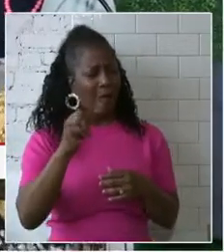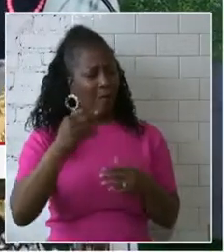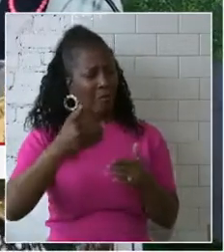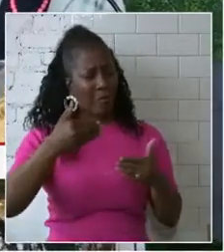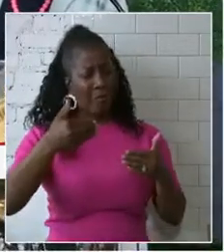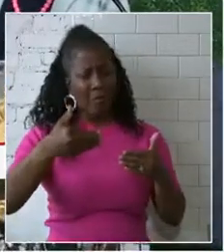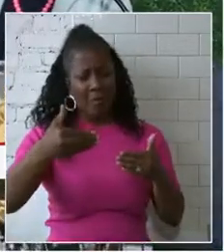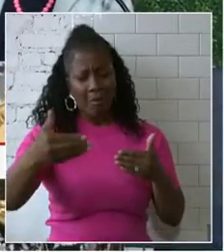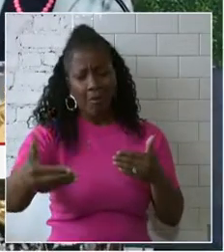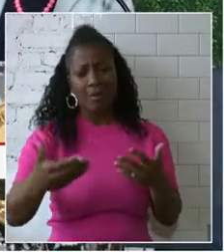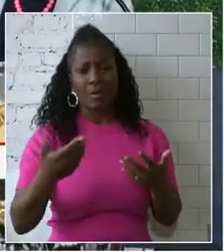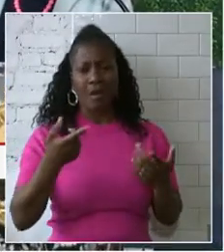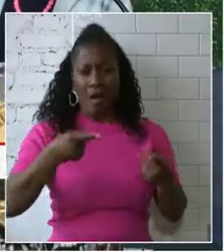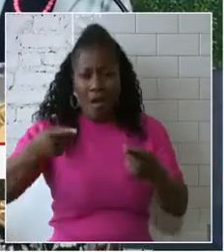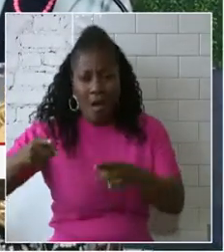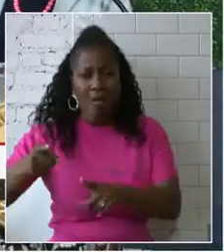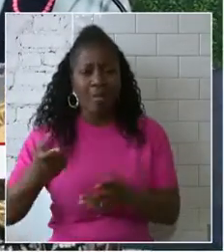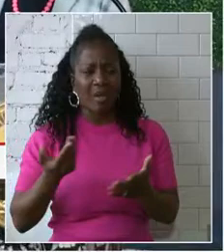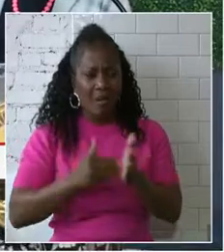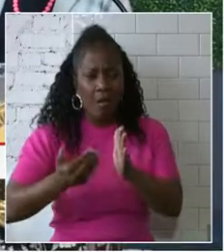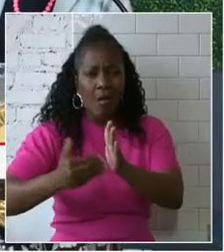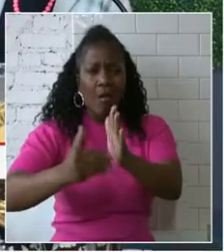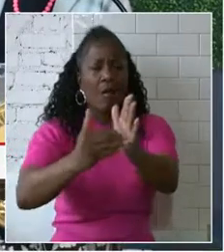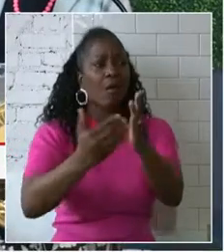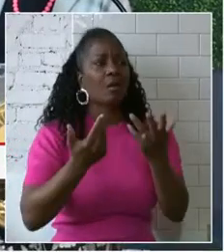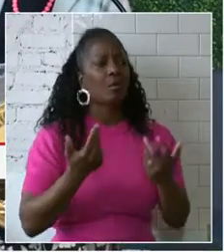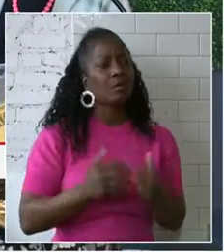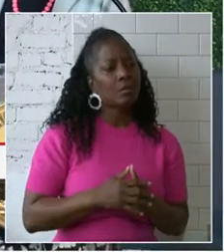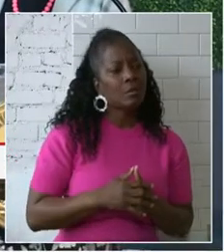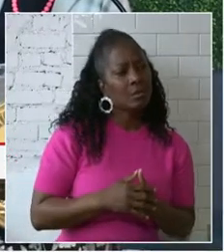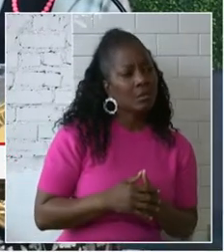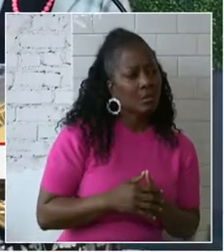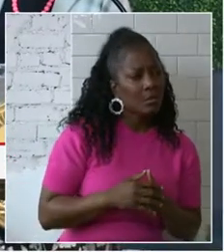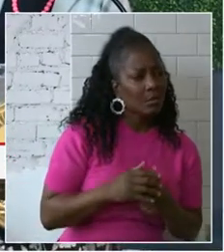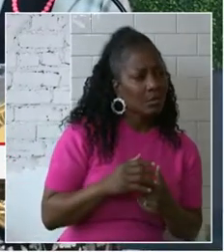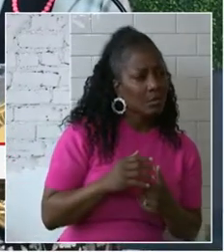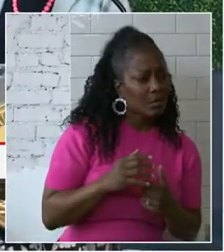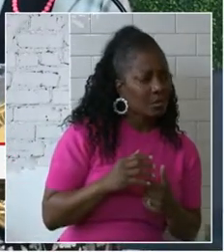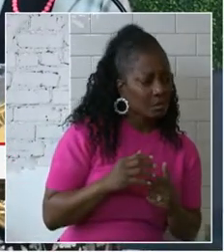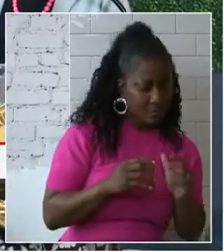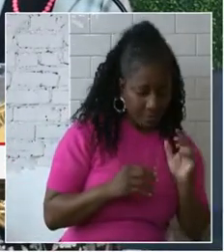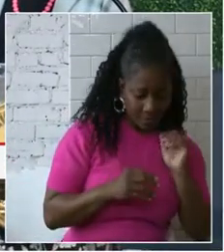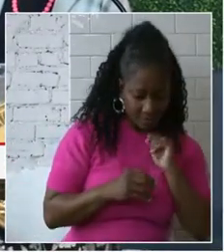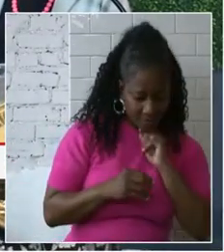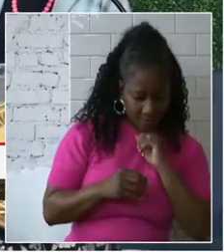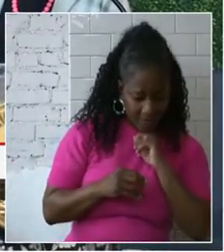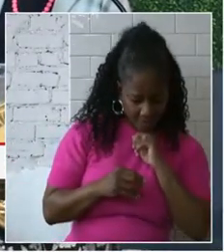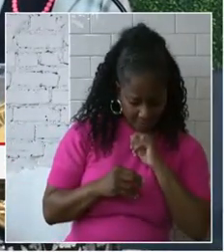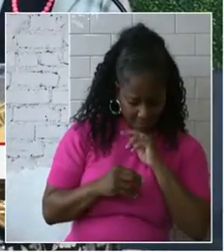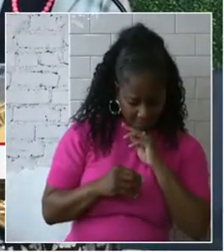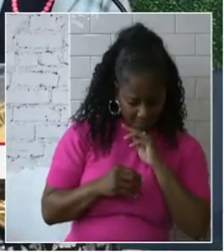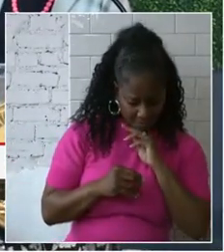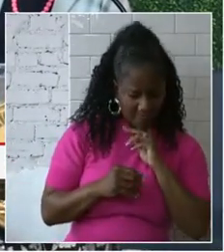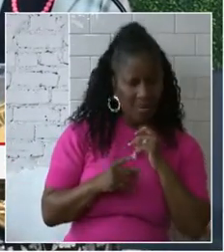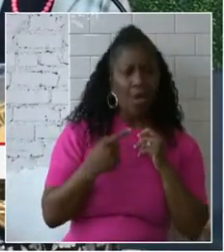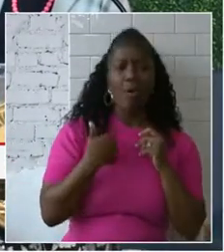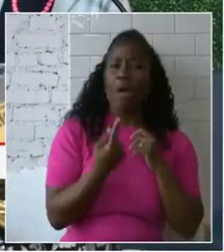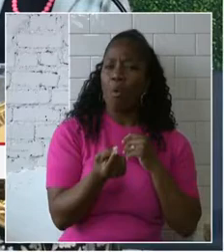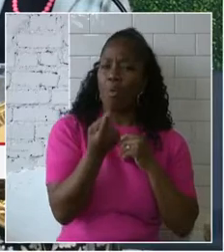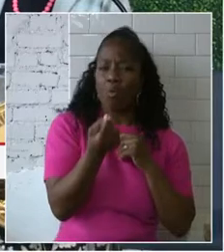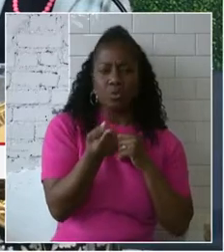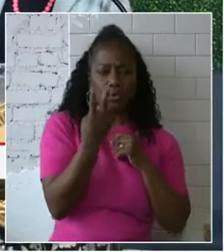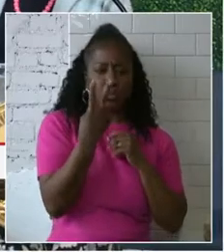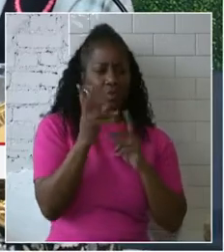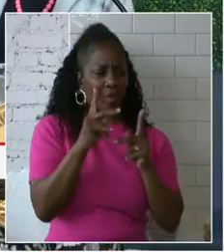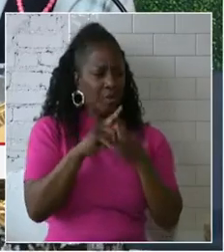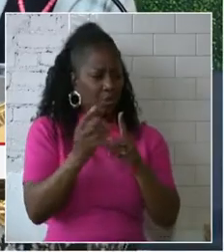shooting, as well as the theft of 2 dogs that were taken by their owners at gunpoint, and there was an arrest made. Police